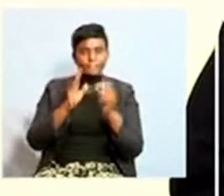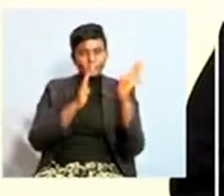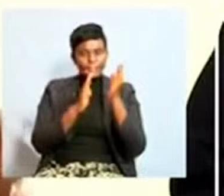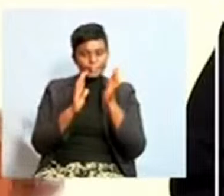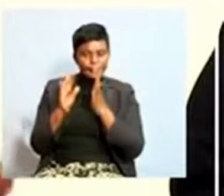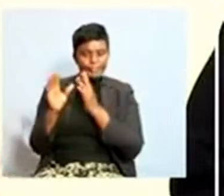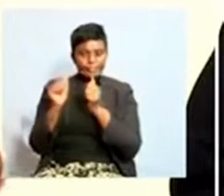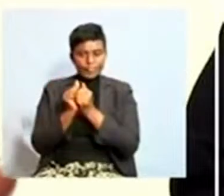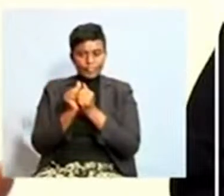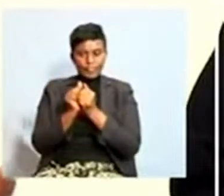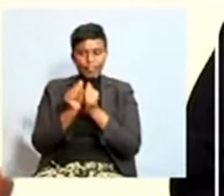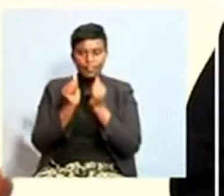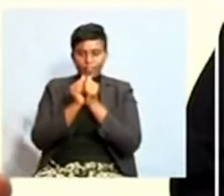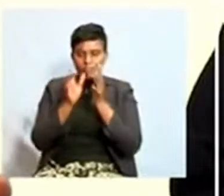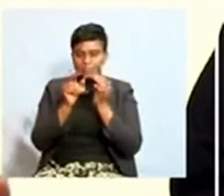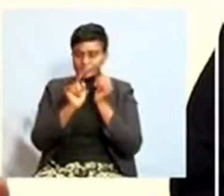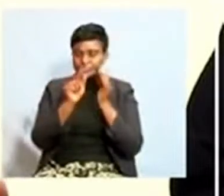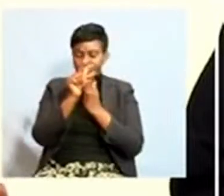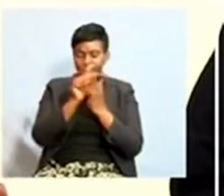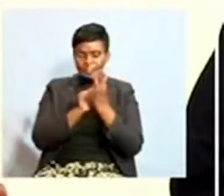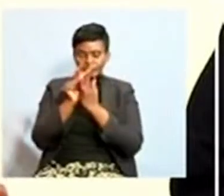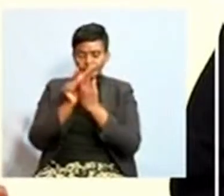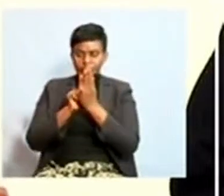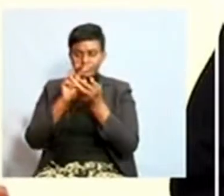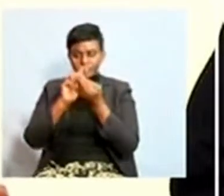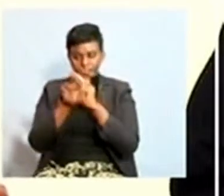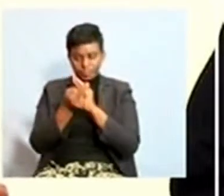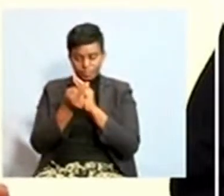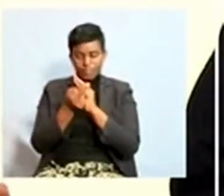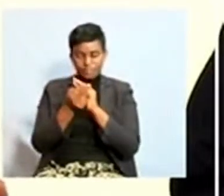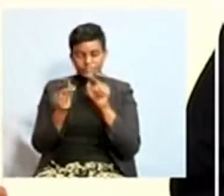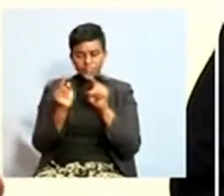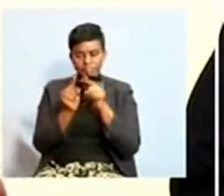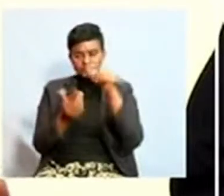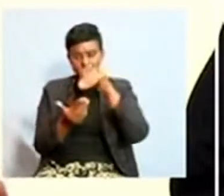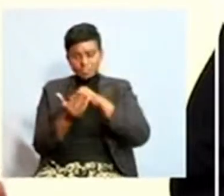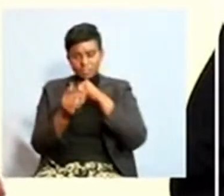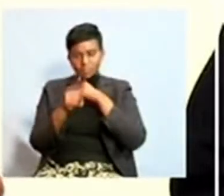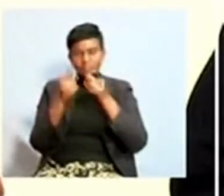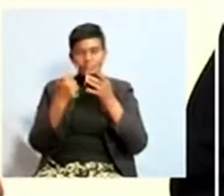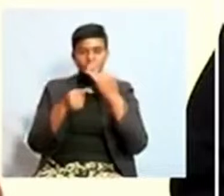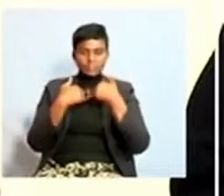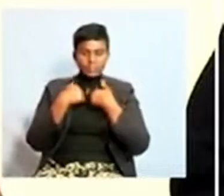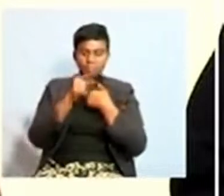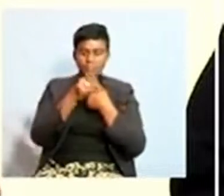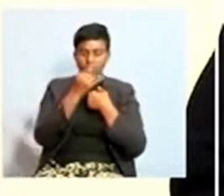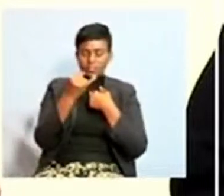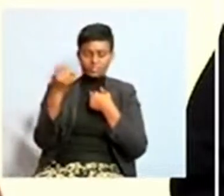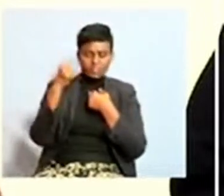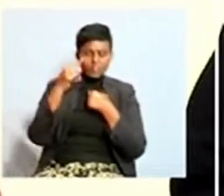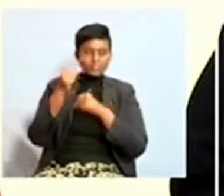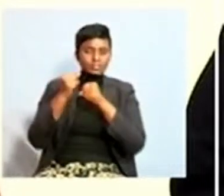arrangement without that legislative reform, and that this has been an issue for a number